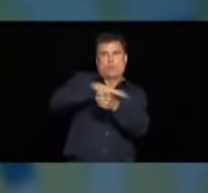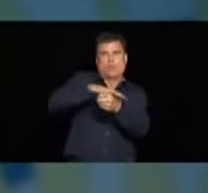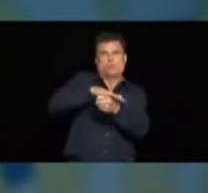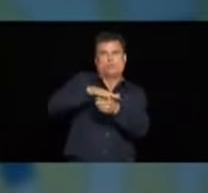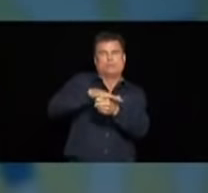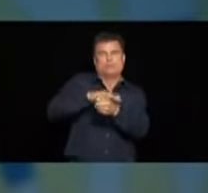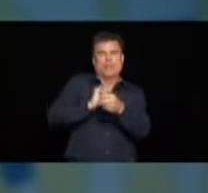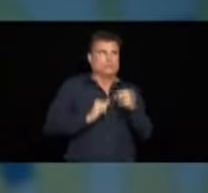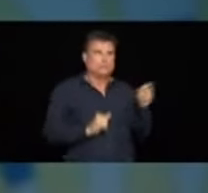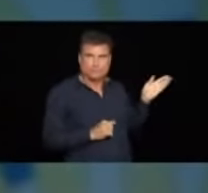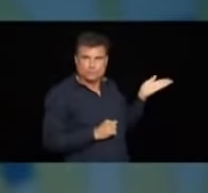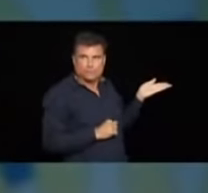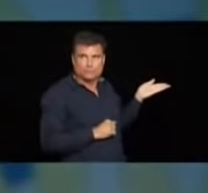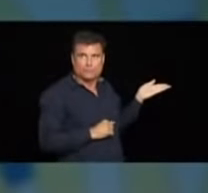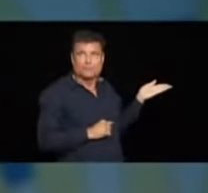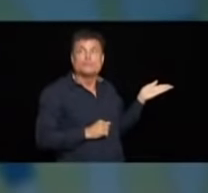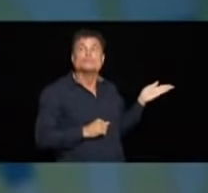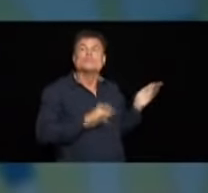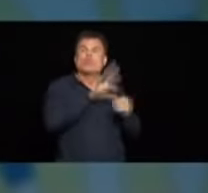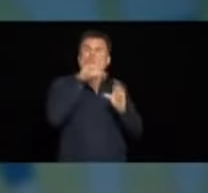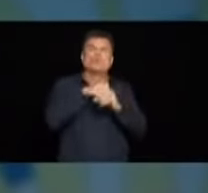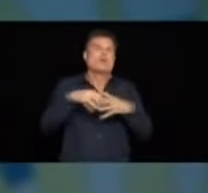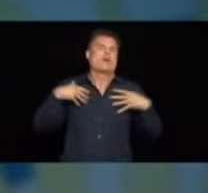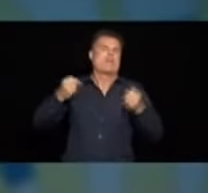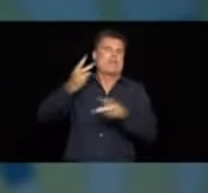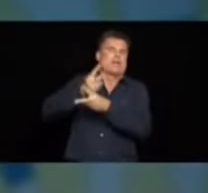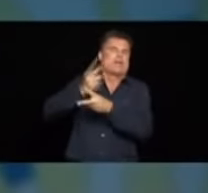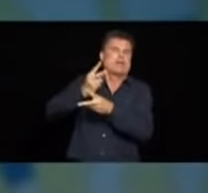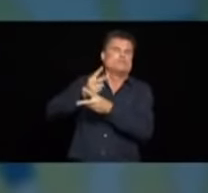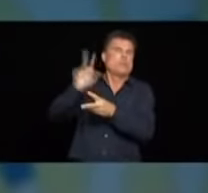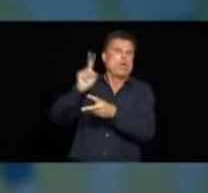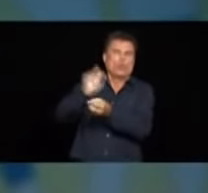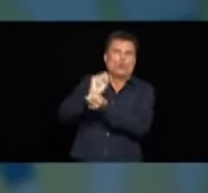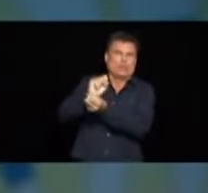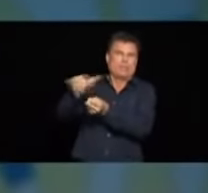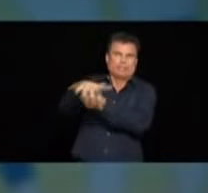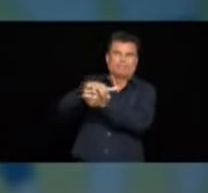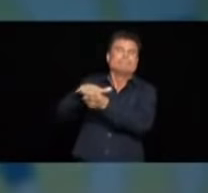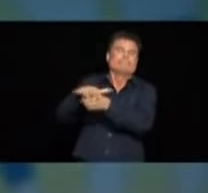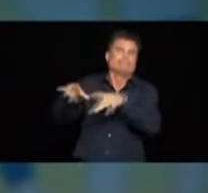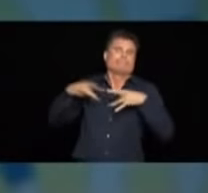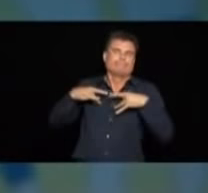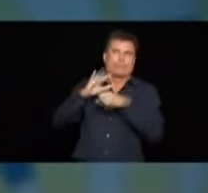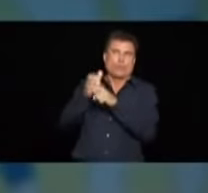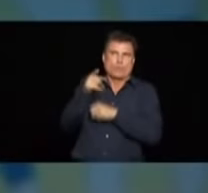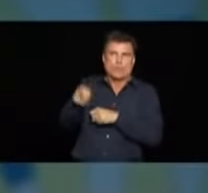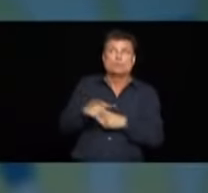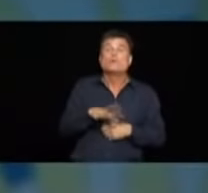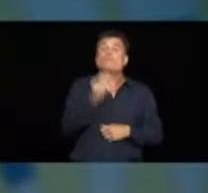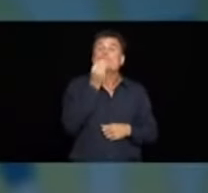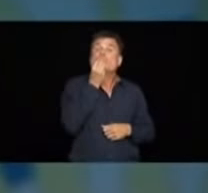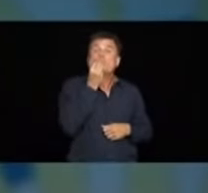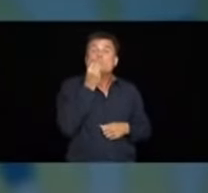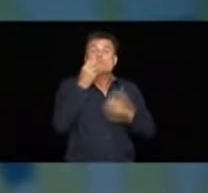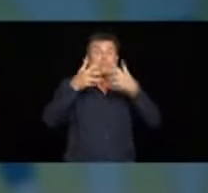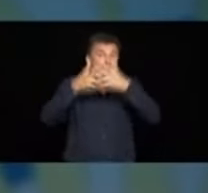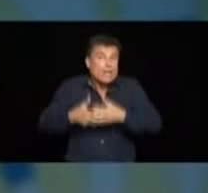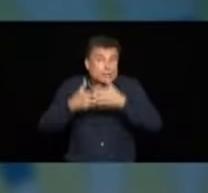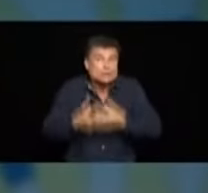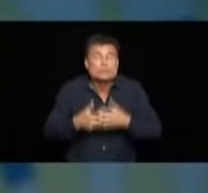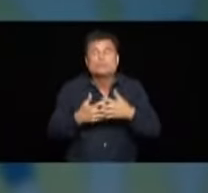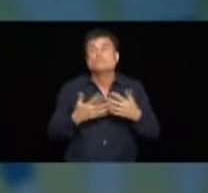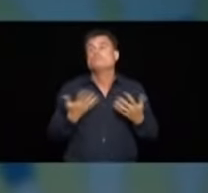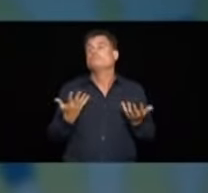had exposure events, including healthcare workplaces. We know there's been food processing plants. We've had some industrial